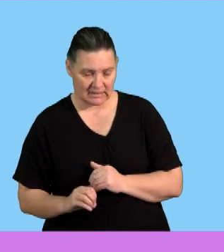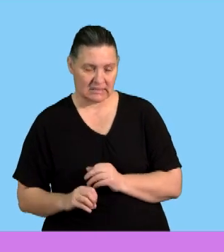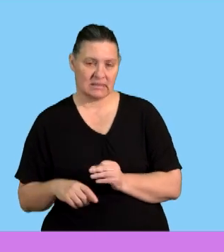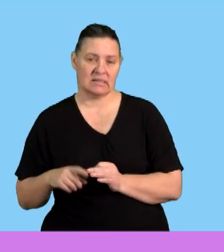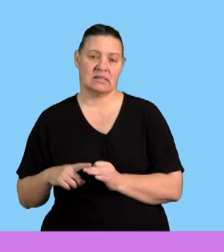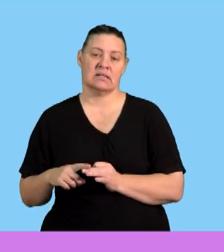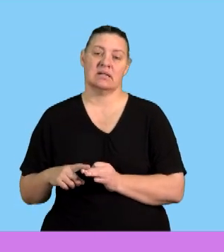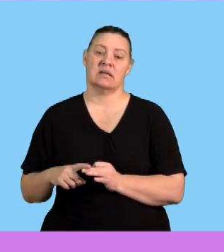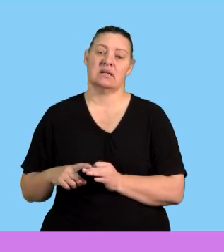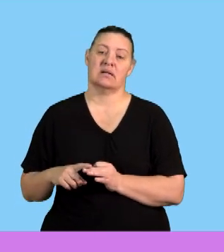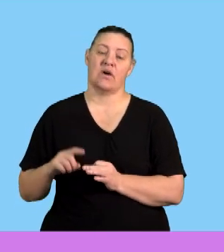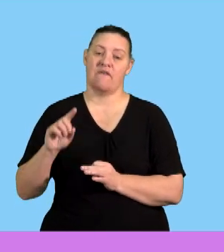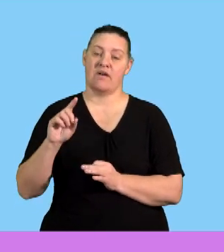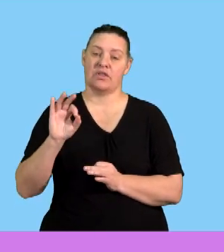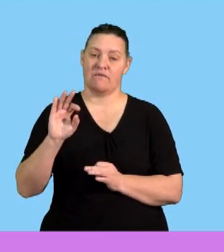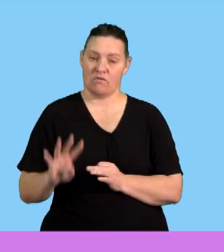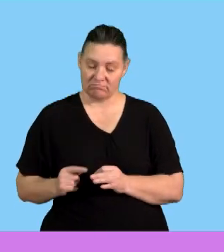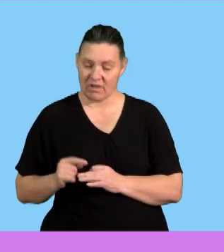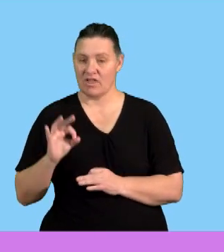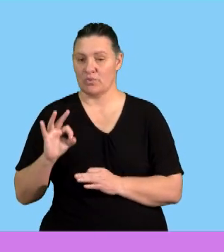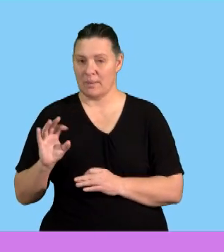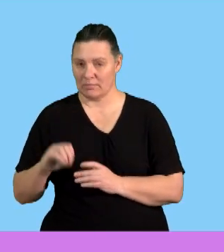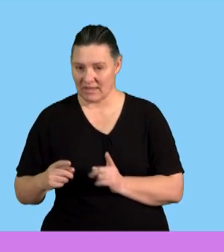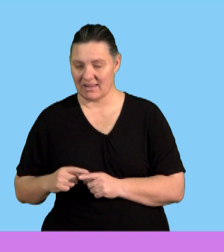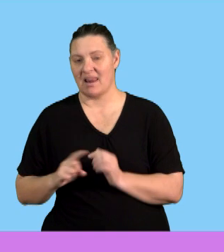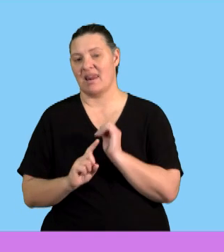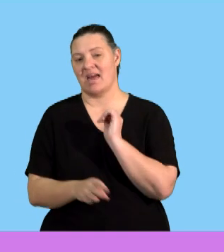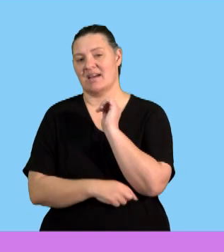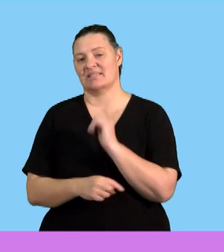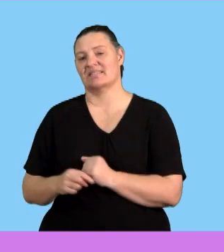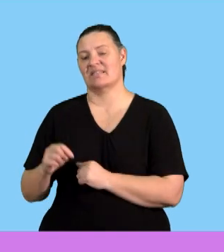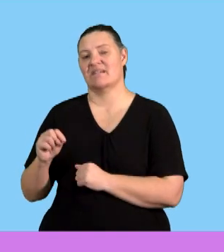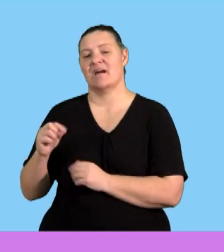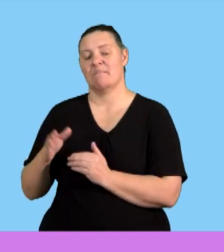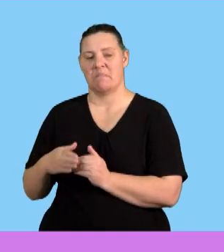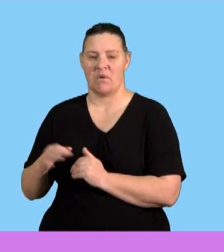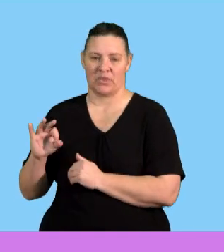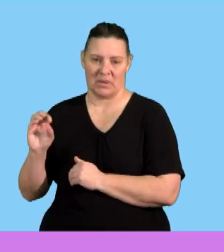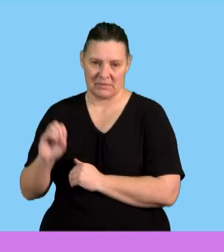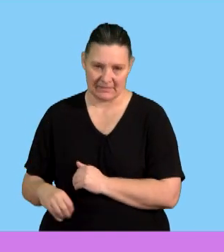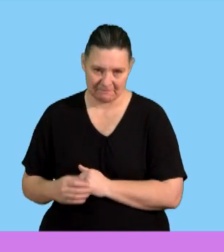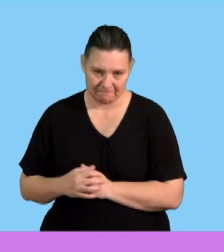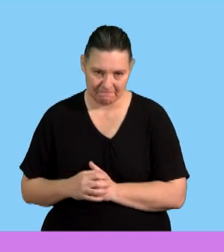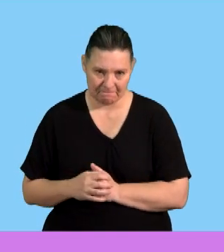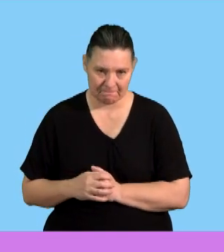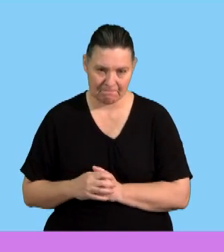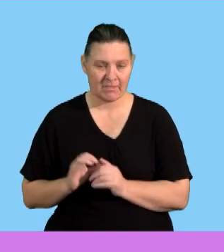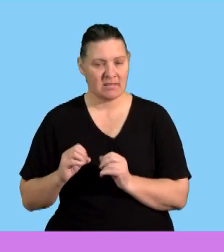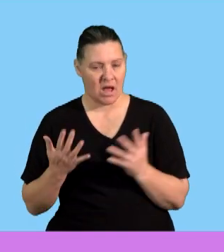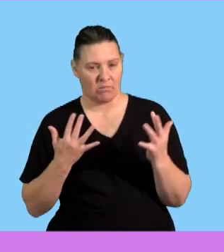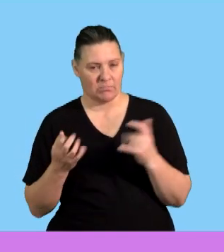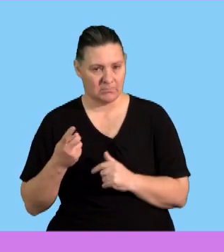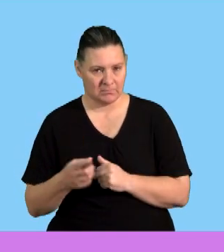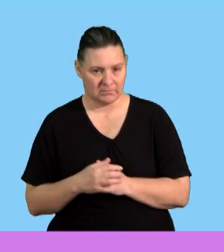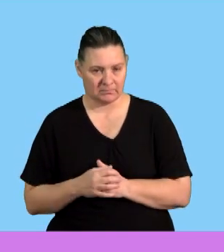3%. In the third term, another 3%. And that is how we're going to